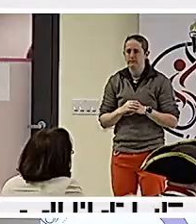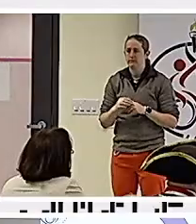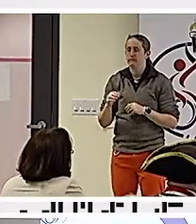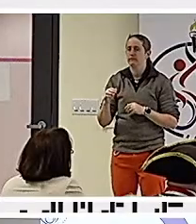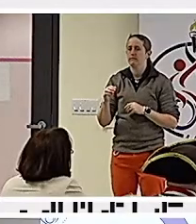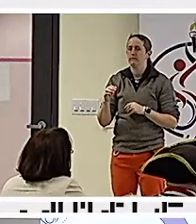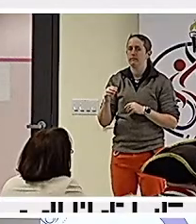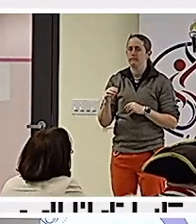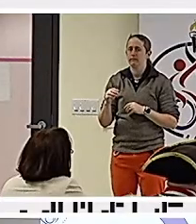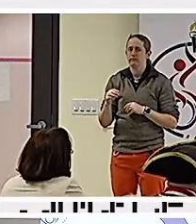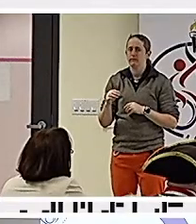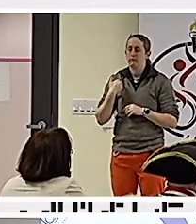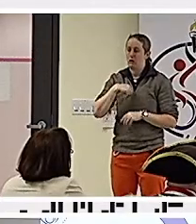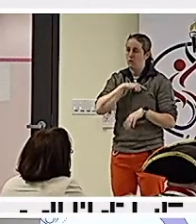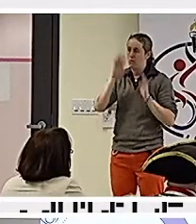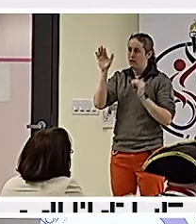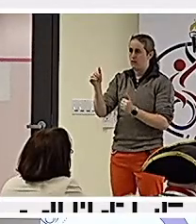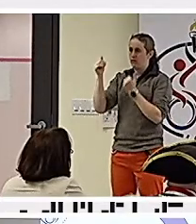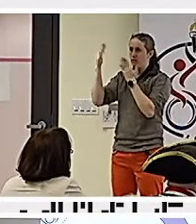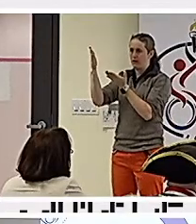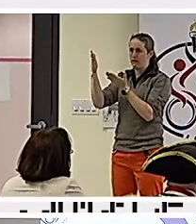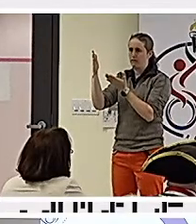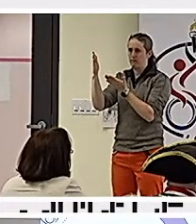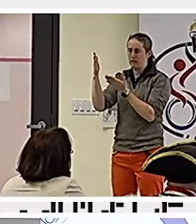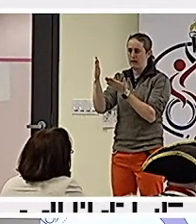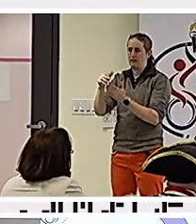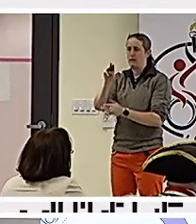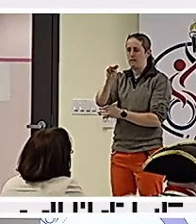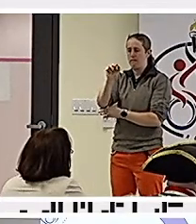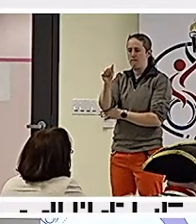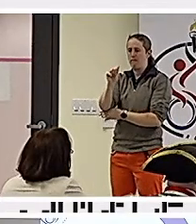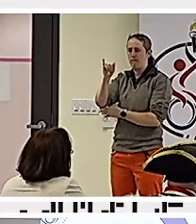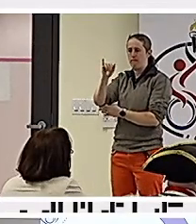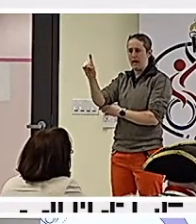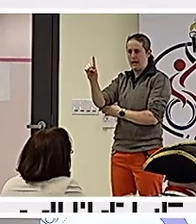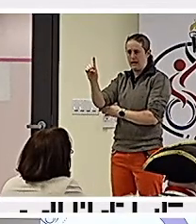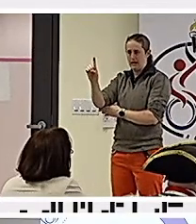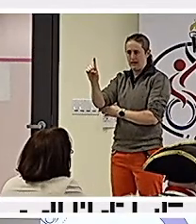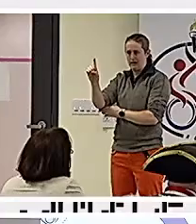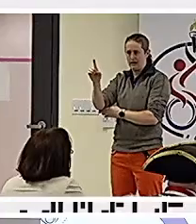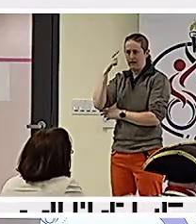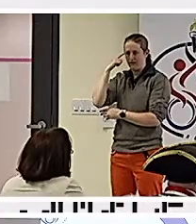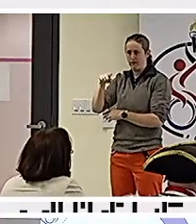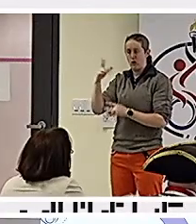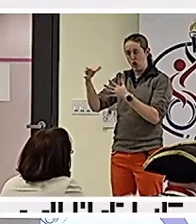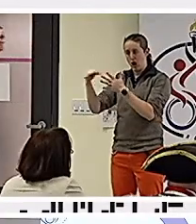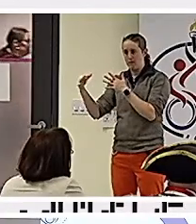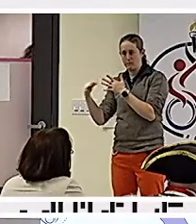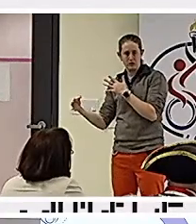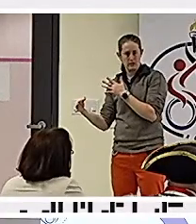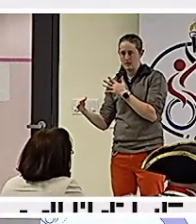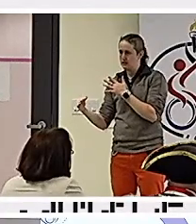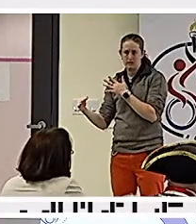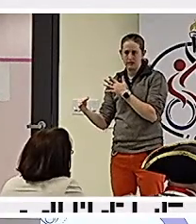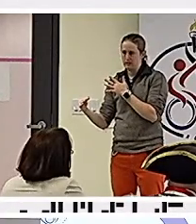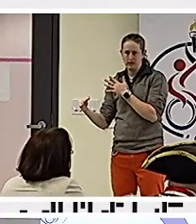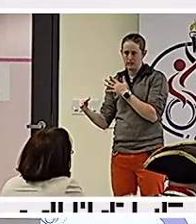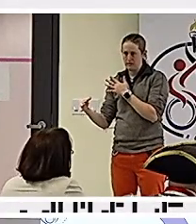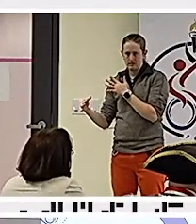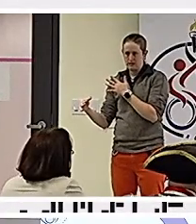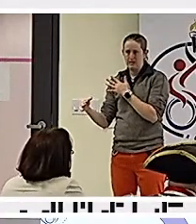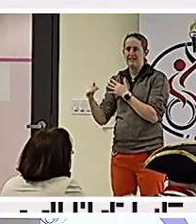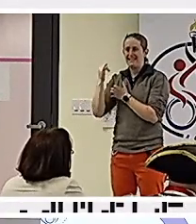circumstances, recommend medical assistance aid in dying as an alternative, and I want to stress that, as